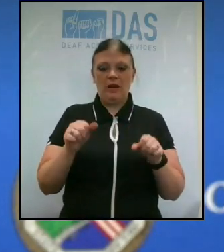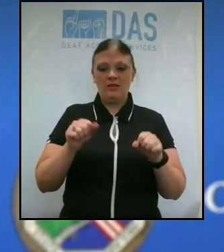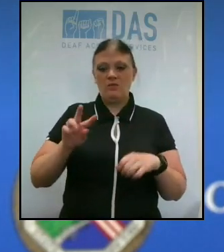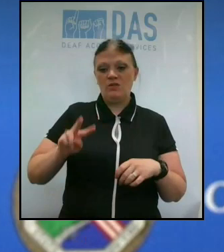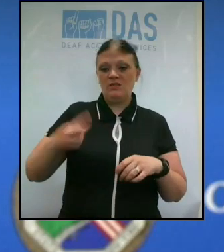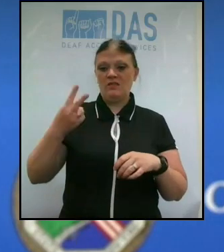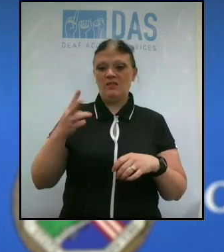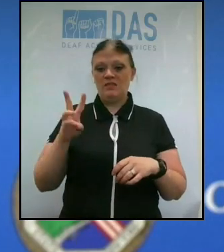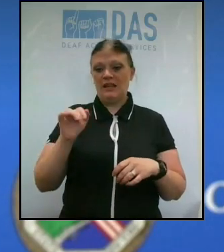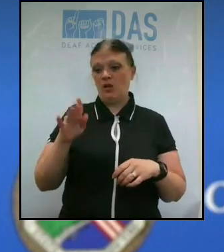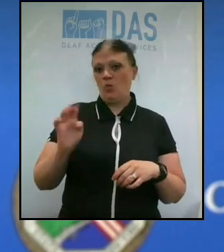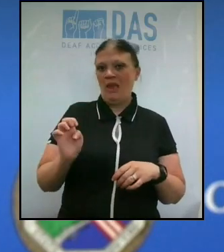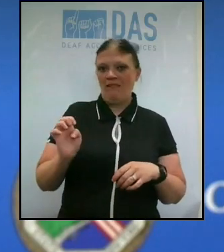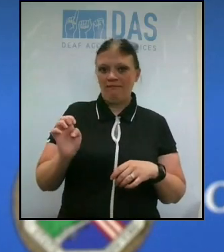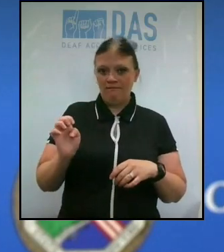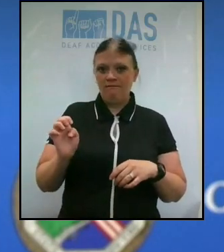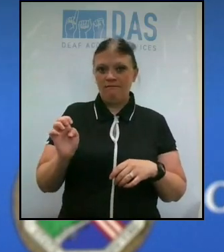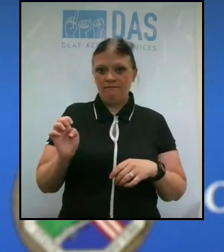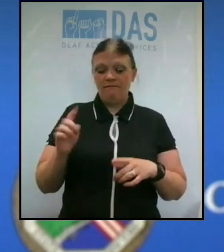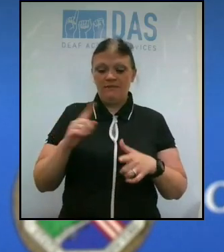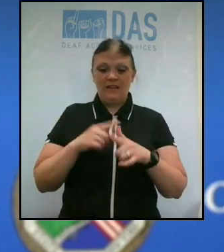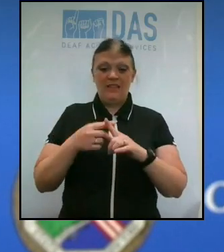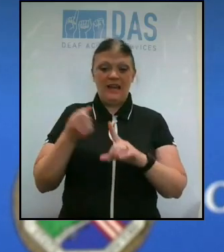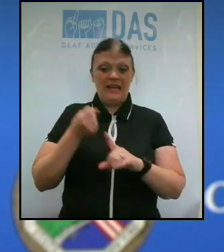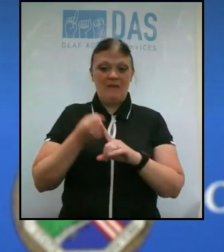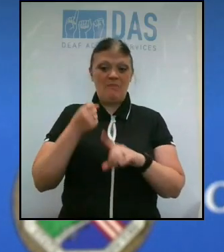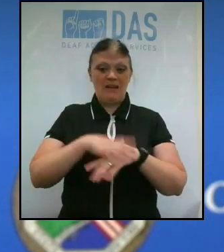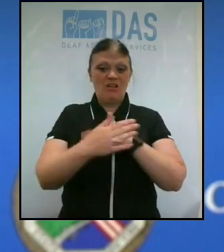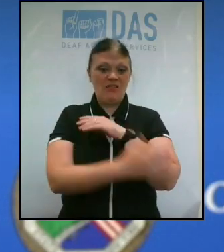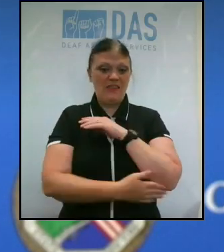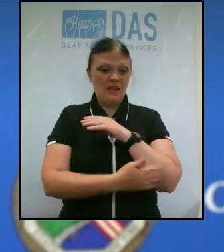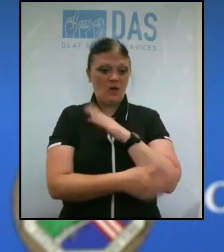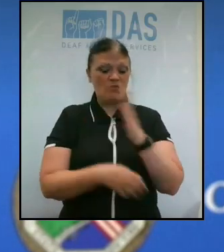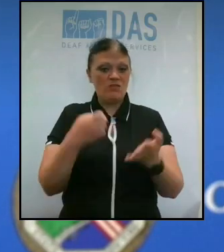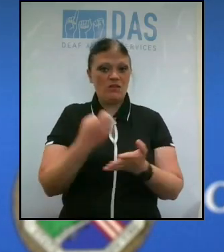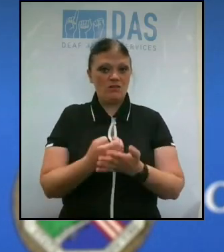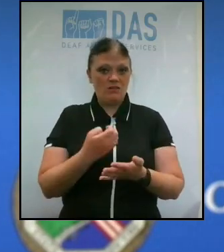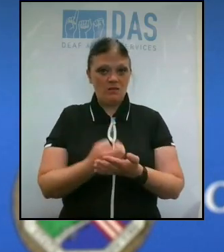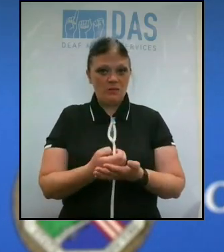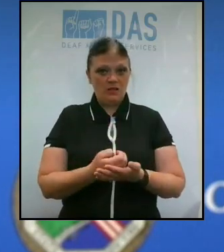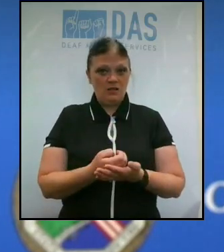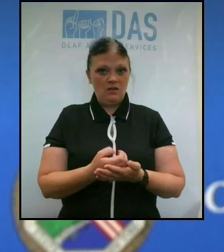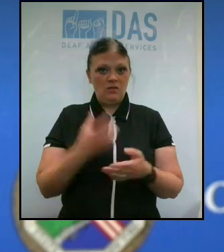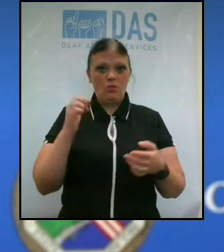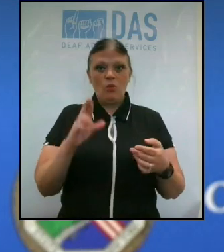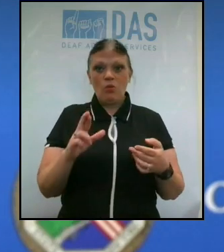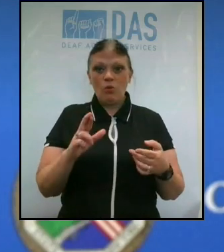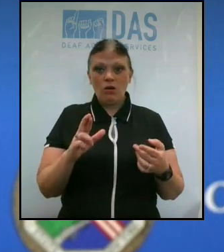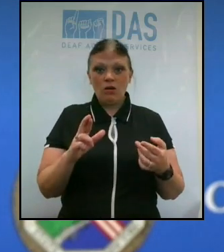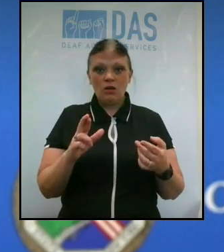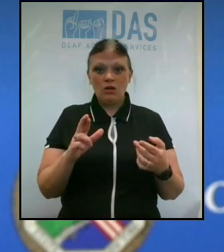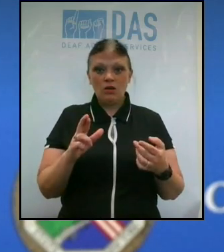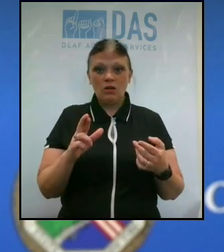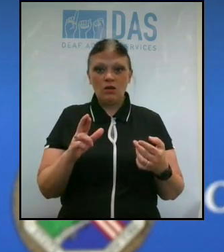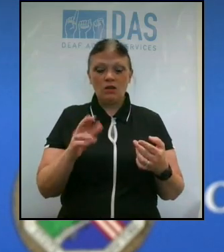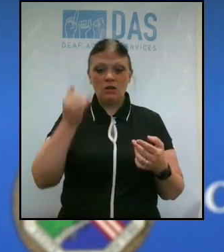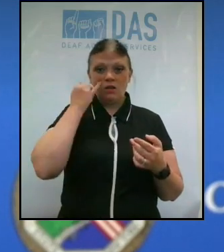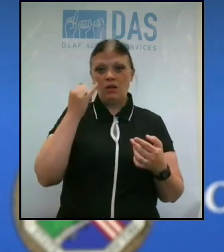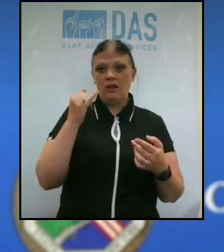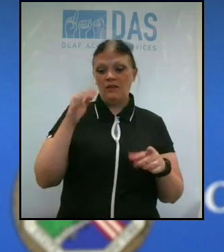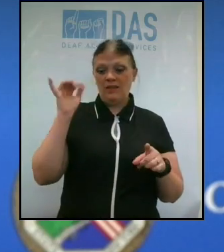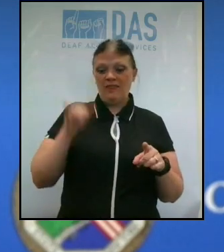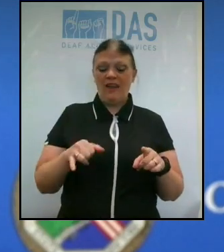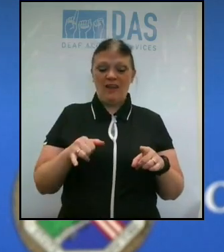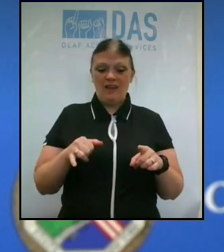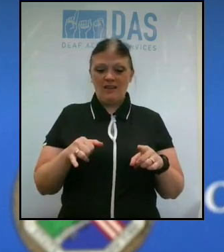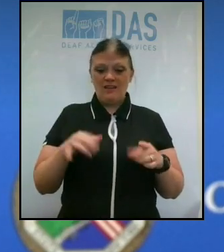wave and therefore maybe an impact on the county's economy, or if that would be